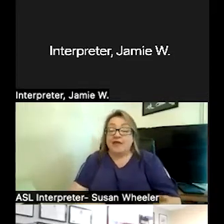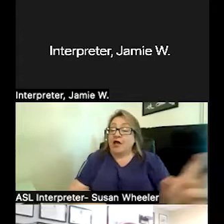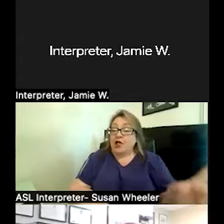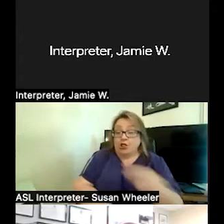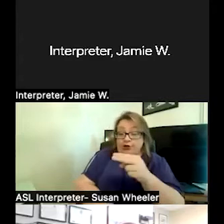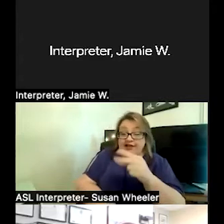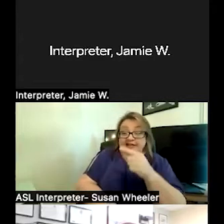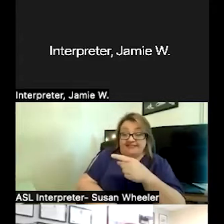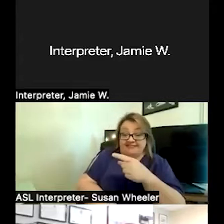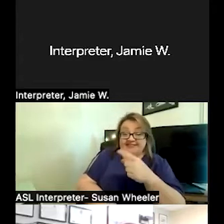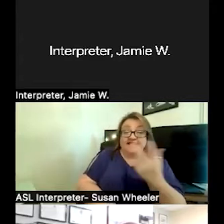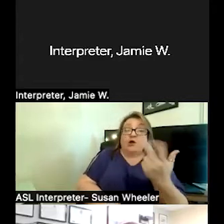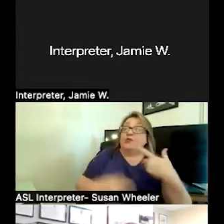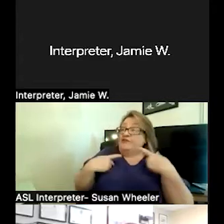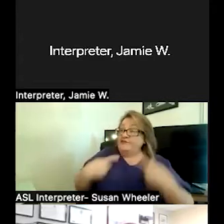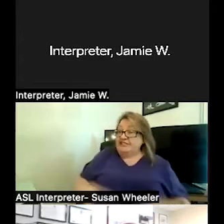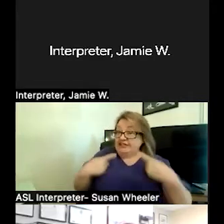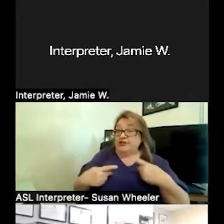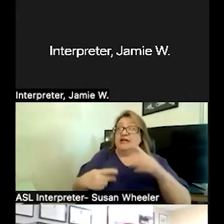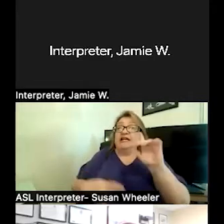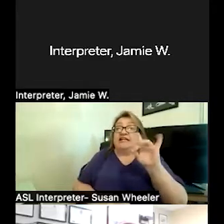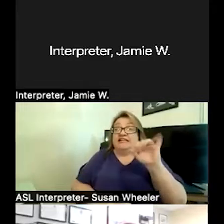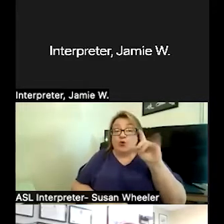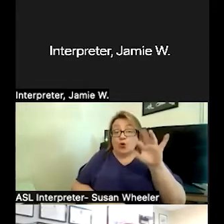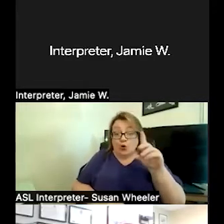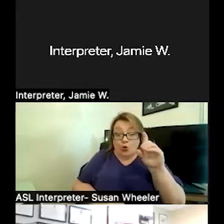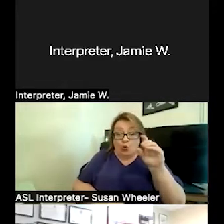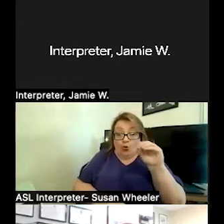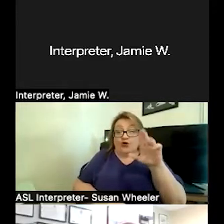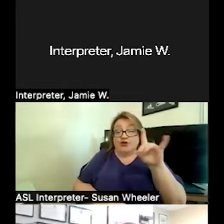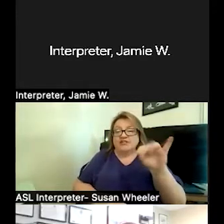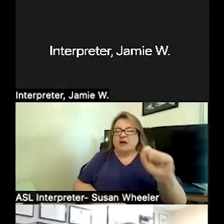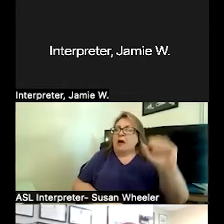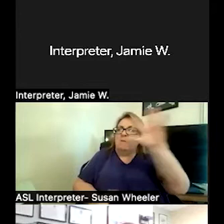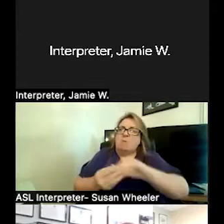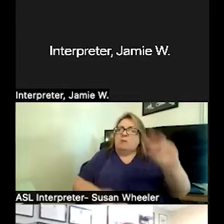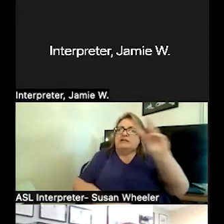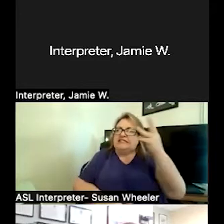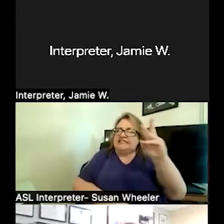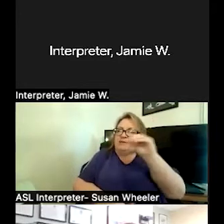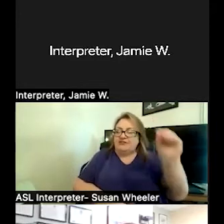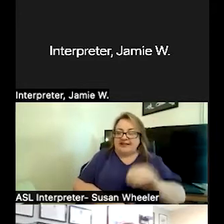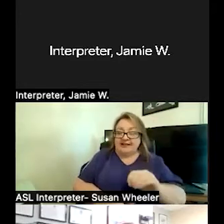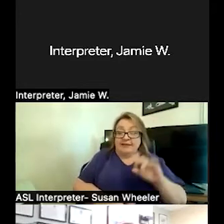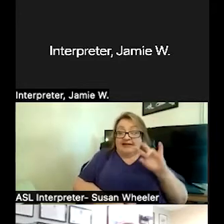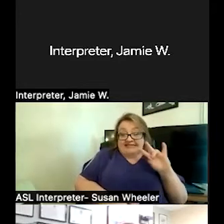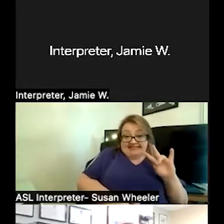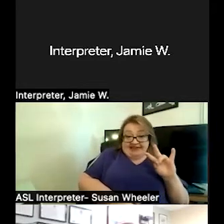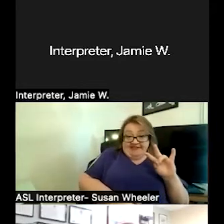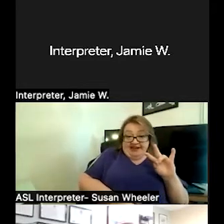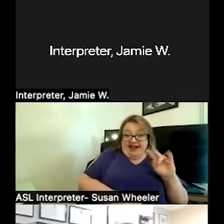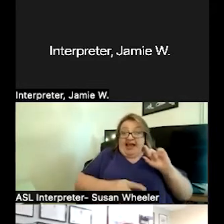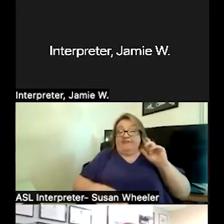of physical disorders, it's about 16% of the population. 7% have